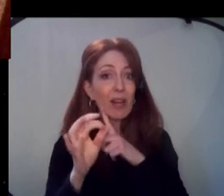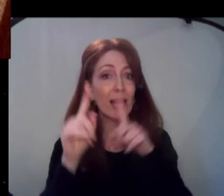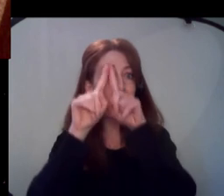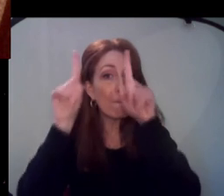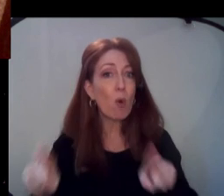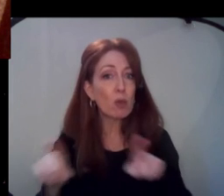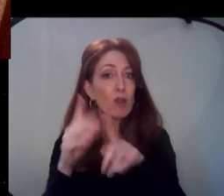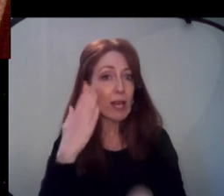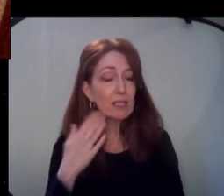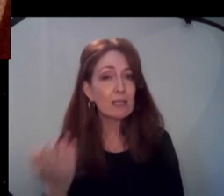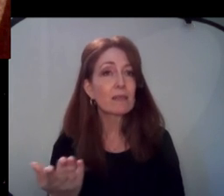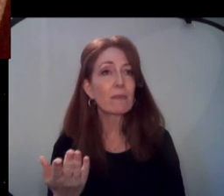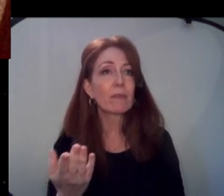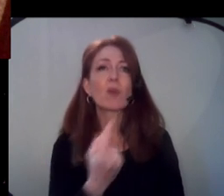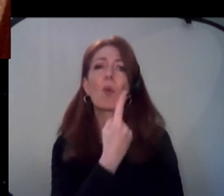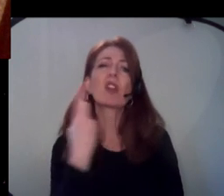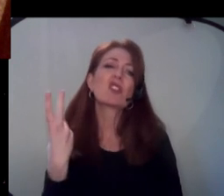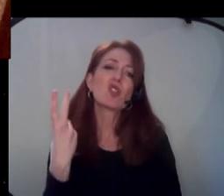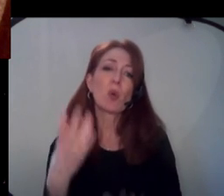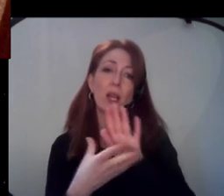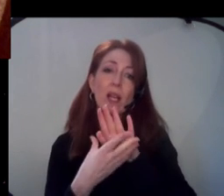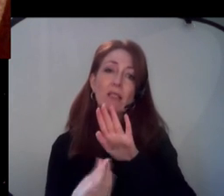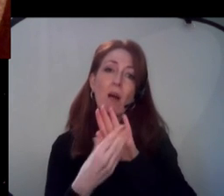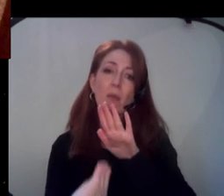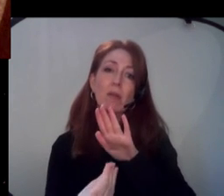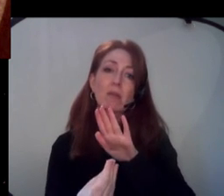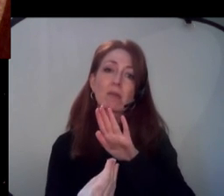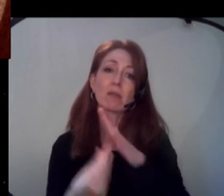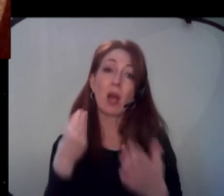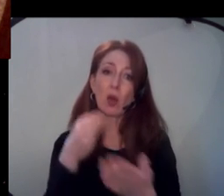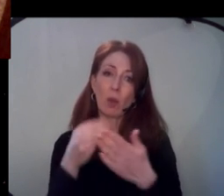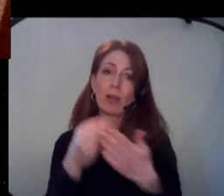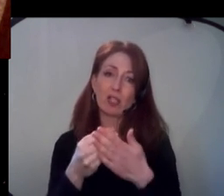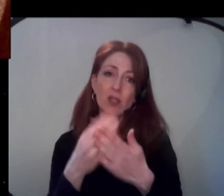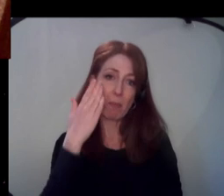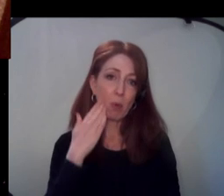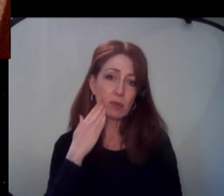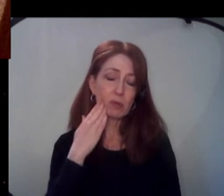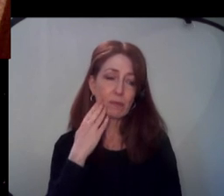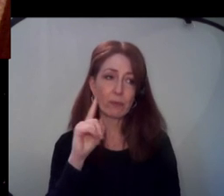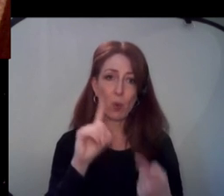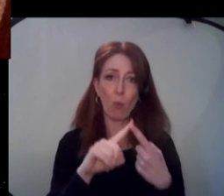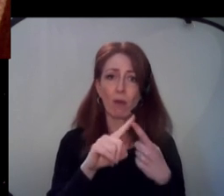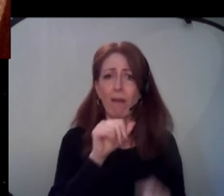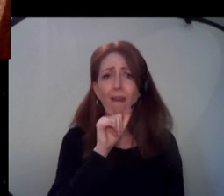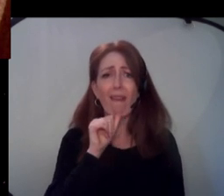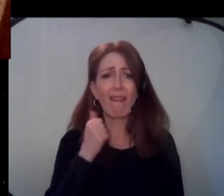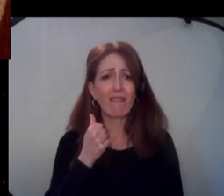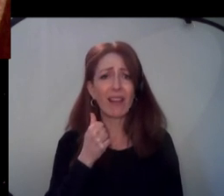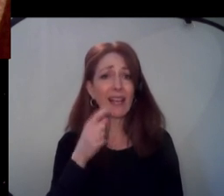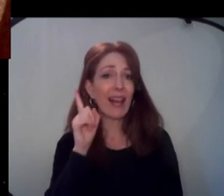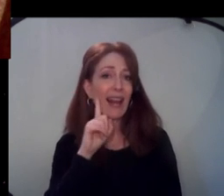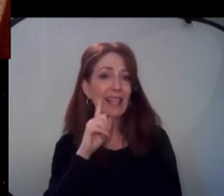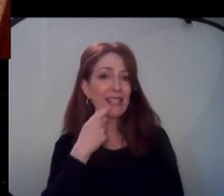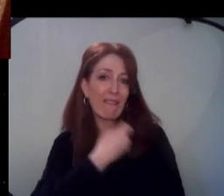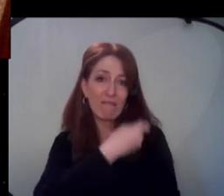two examples of her commissioned portraits. We know she did them. There's one lovely one of a lady with a fan, and it's quite